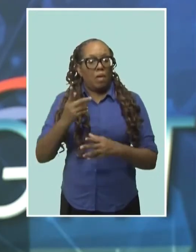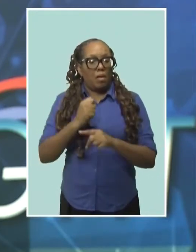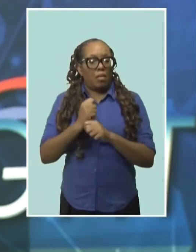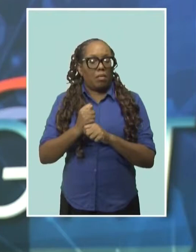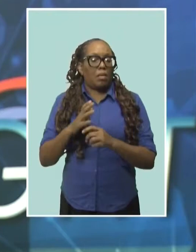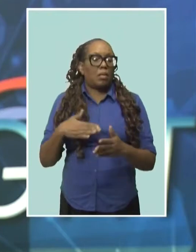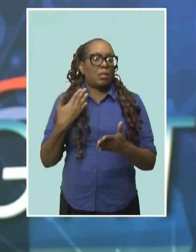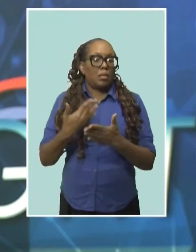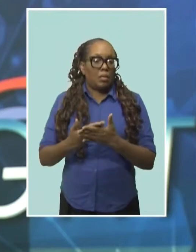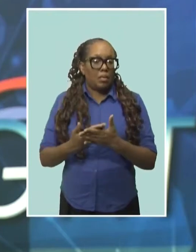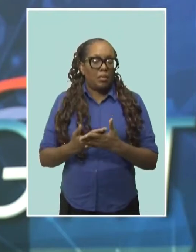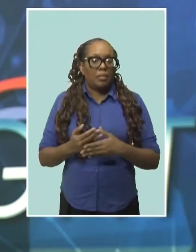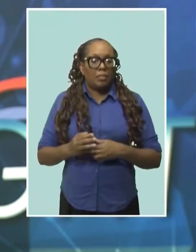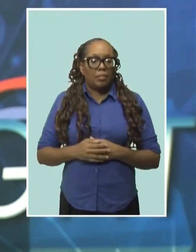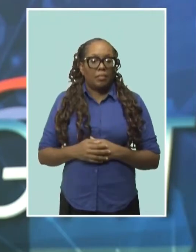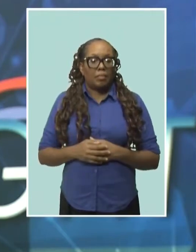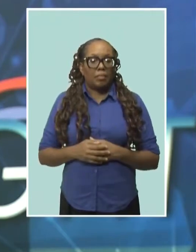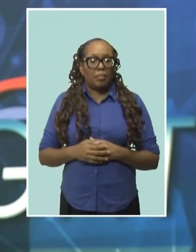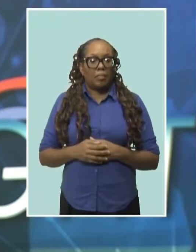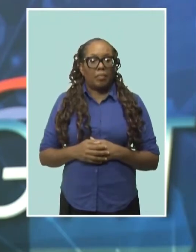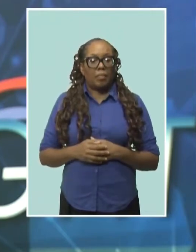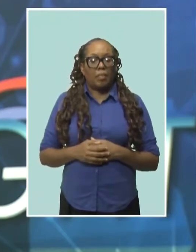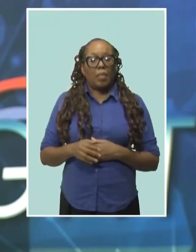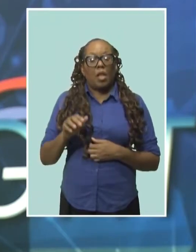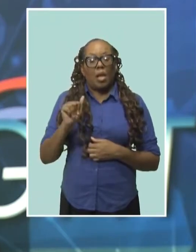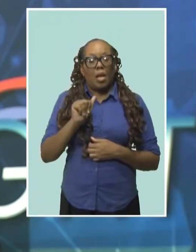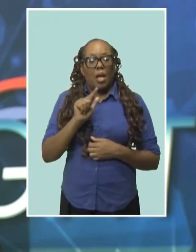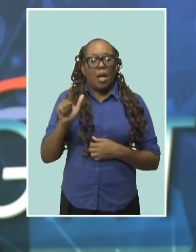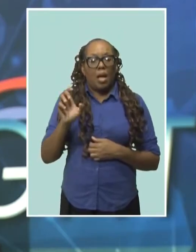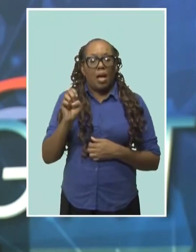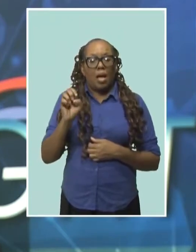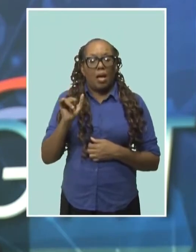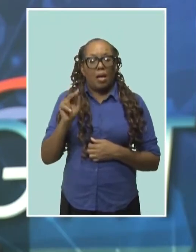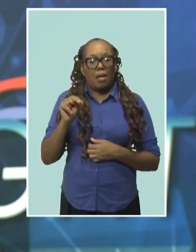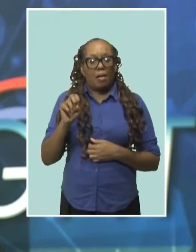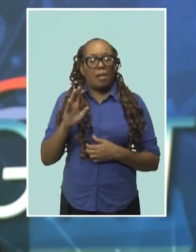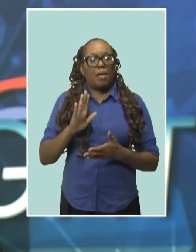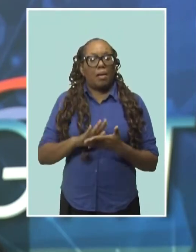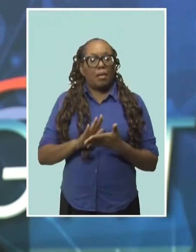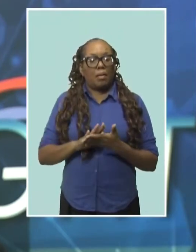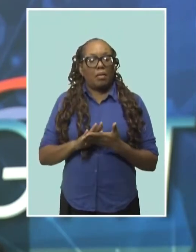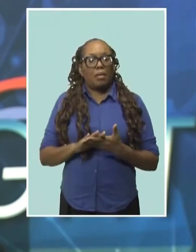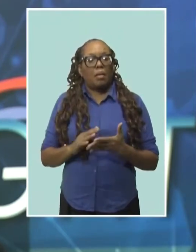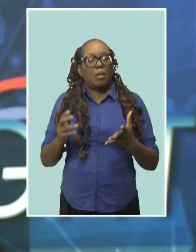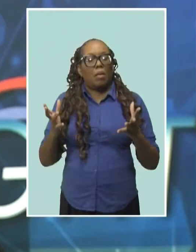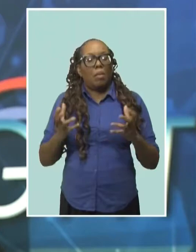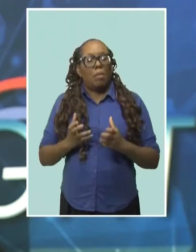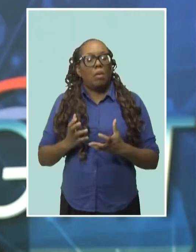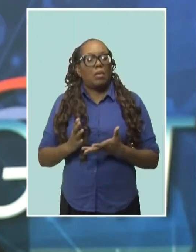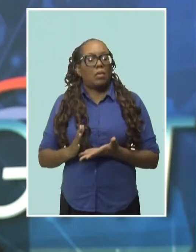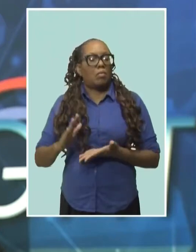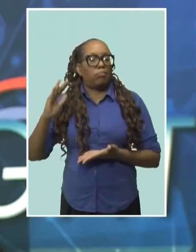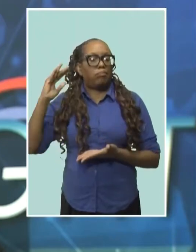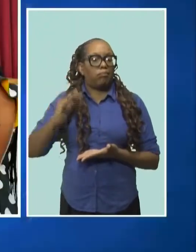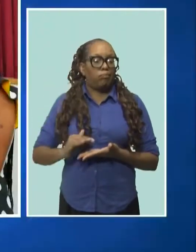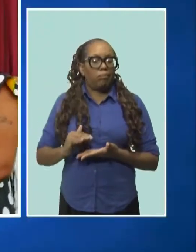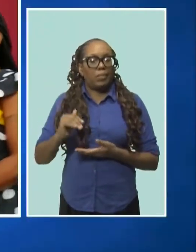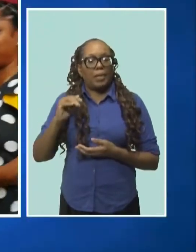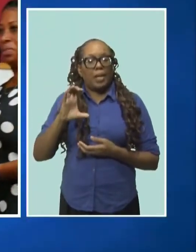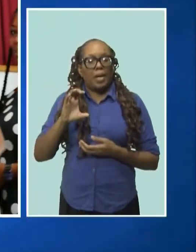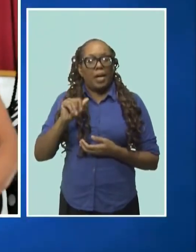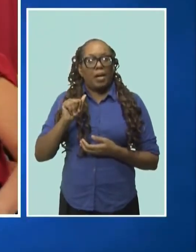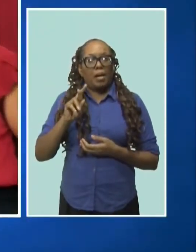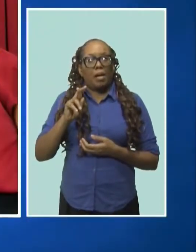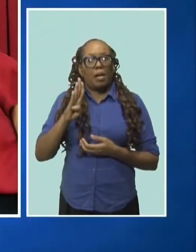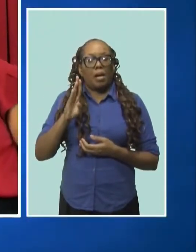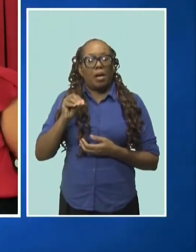scene. The Alen School has taken a step towards cutting its carbon footprint. This morning, a biodigester was